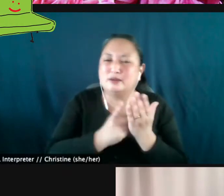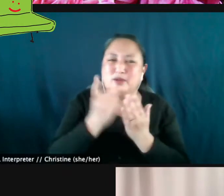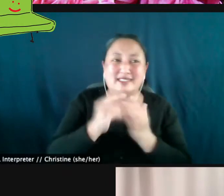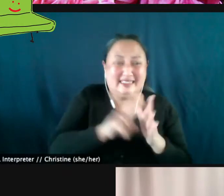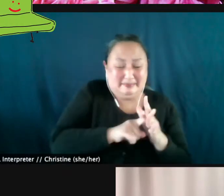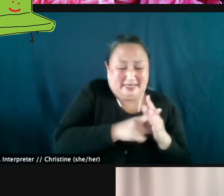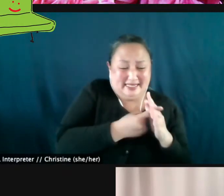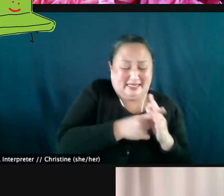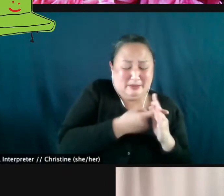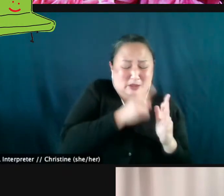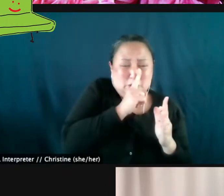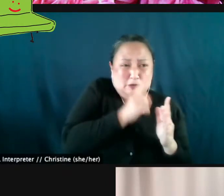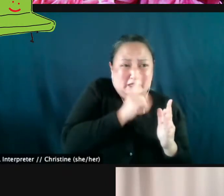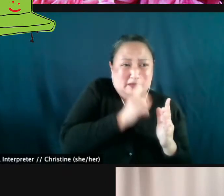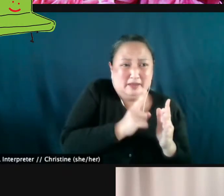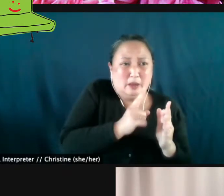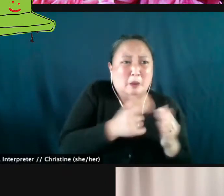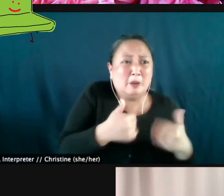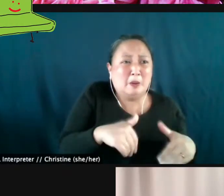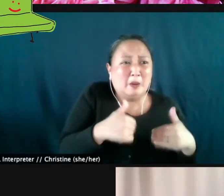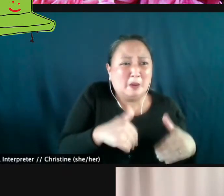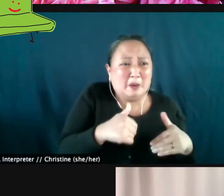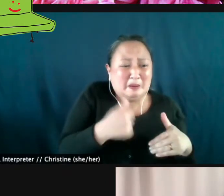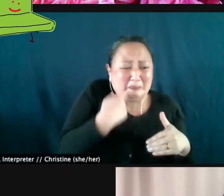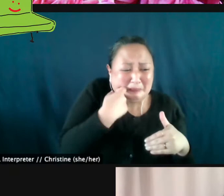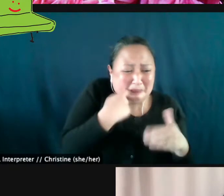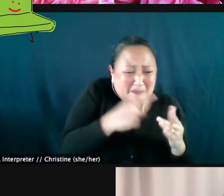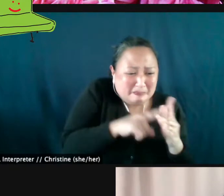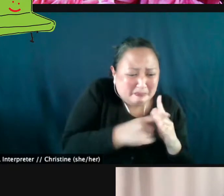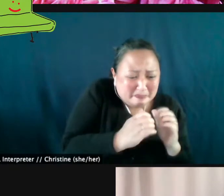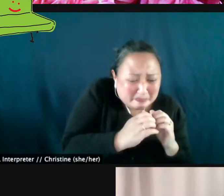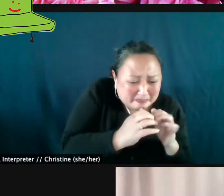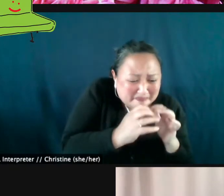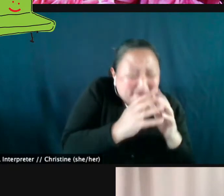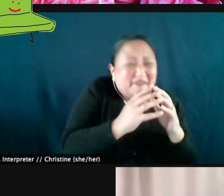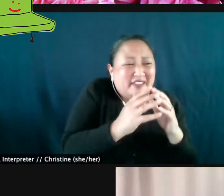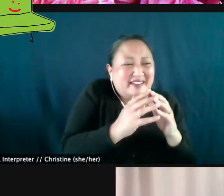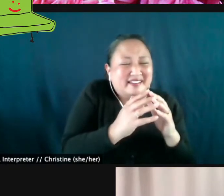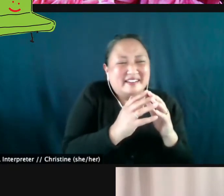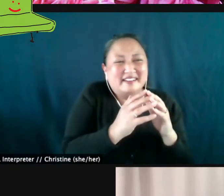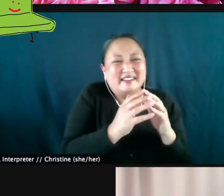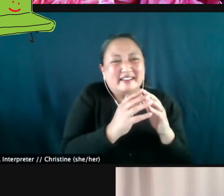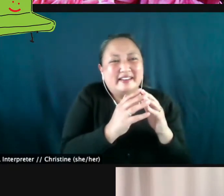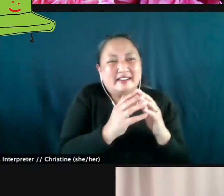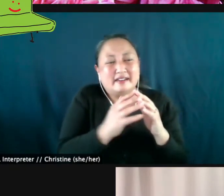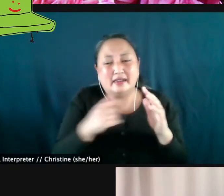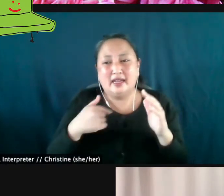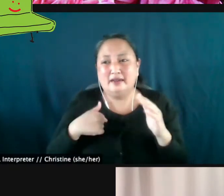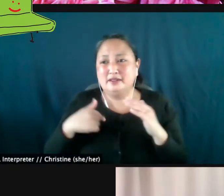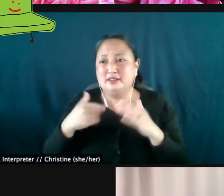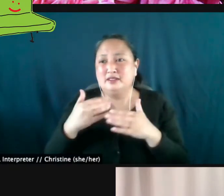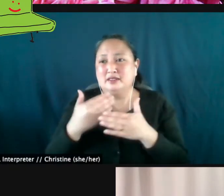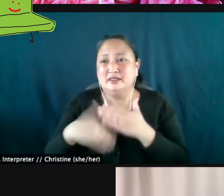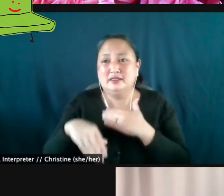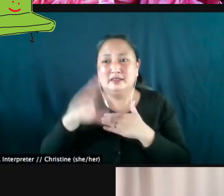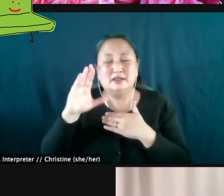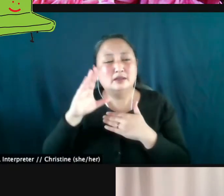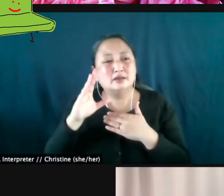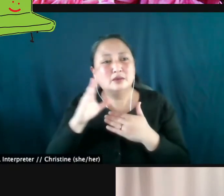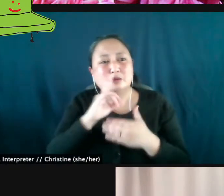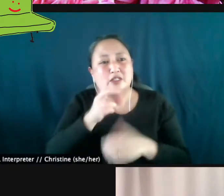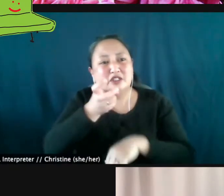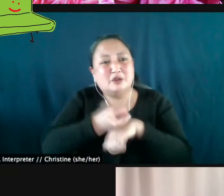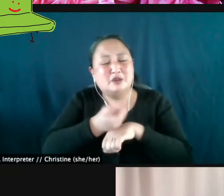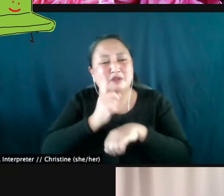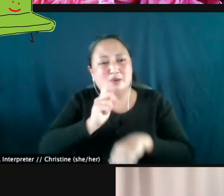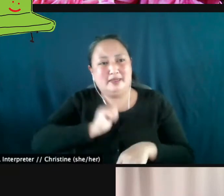it's so vulnerable. And I think I was just like raised up in this way where it is hard for me to say